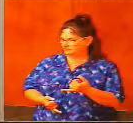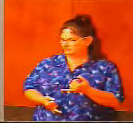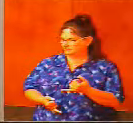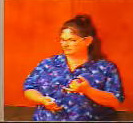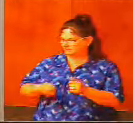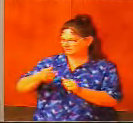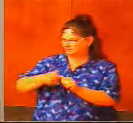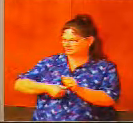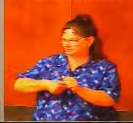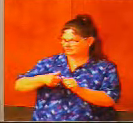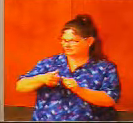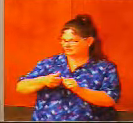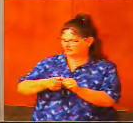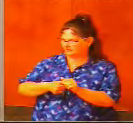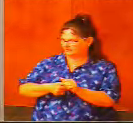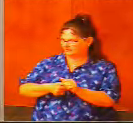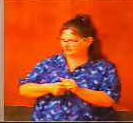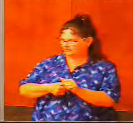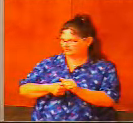every